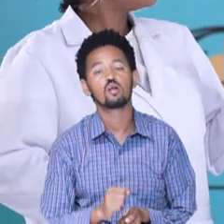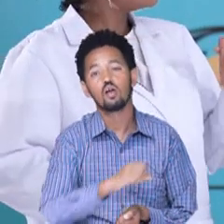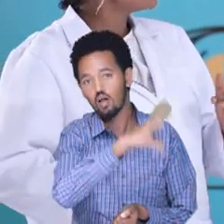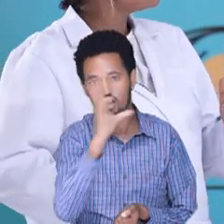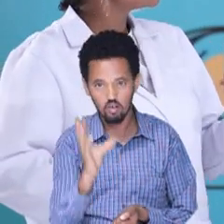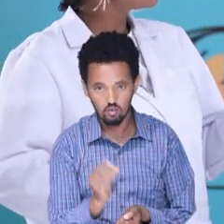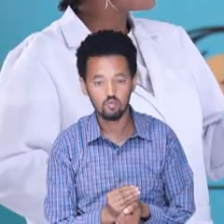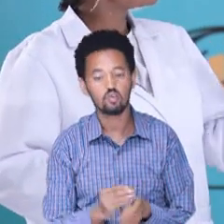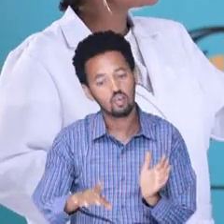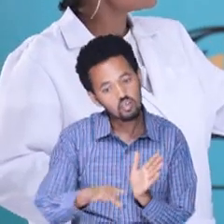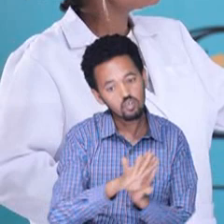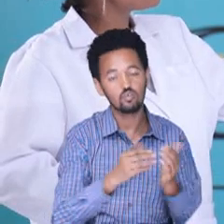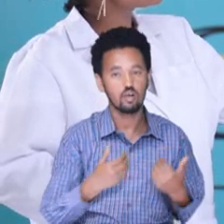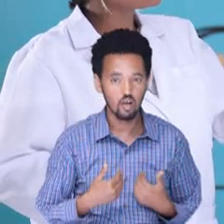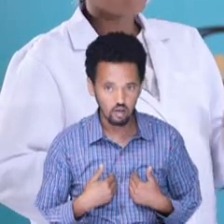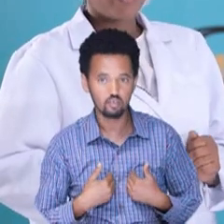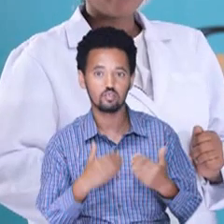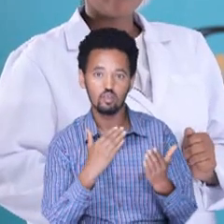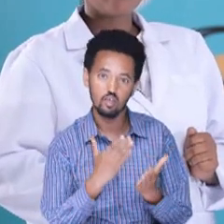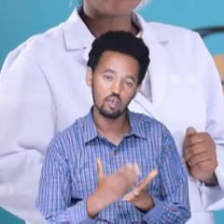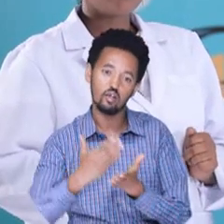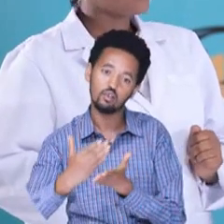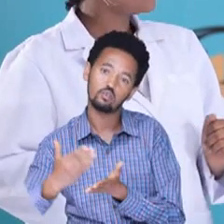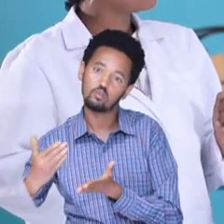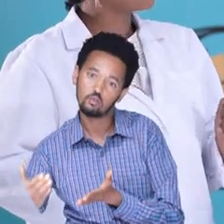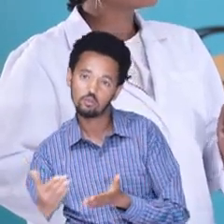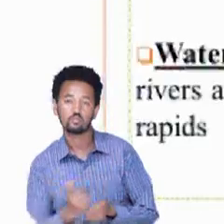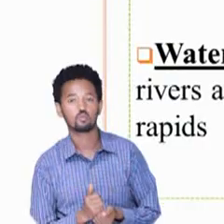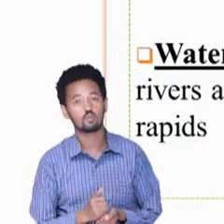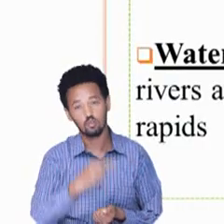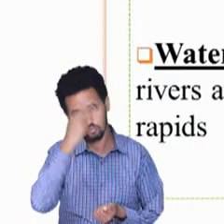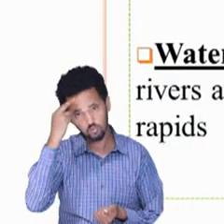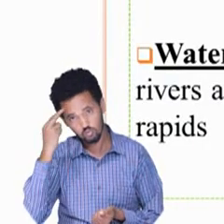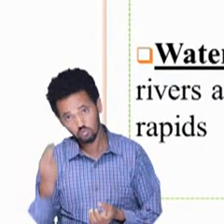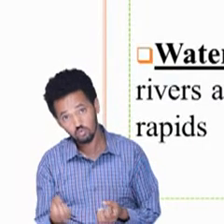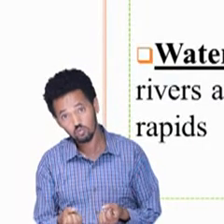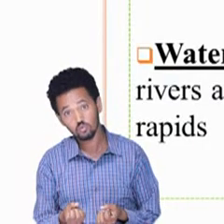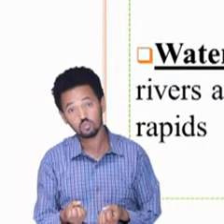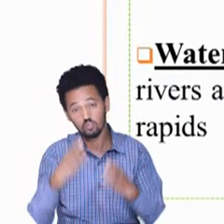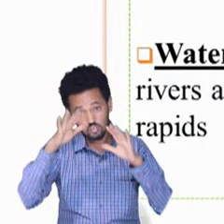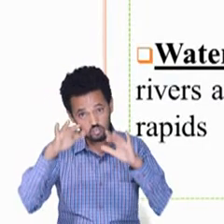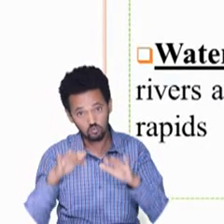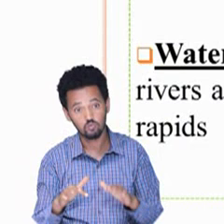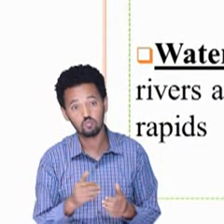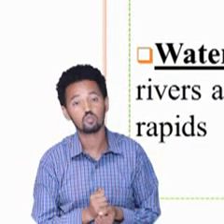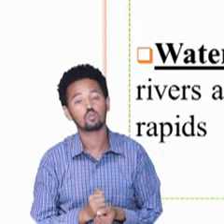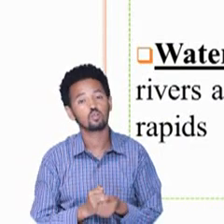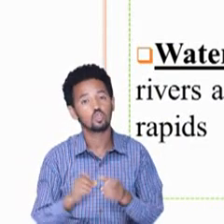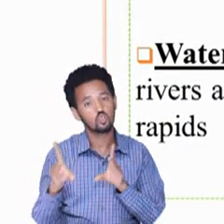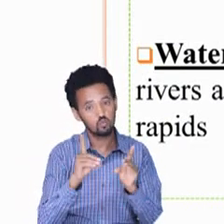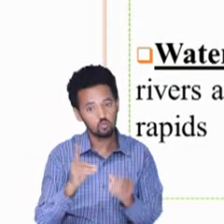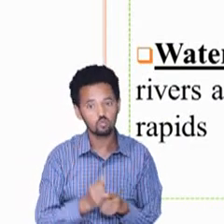Africa rivers has a steep long profile because most of the rivers have steep course due to